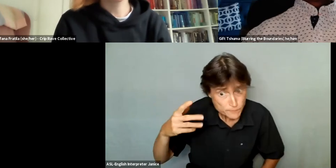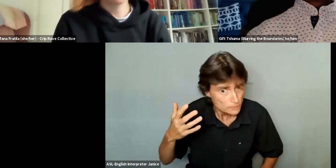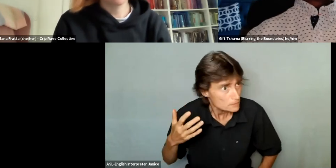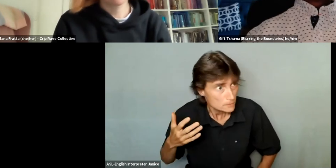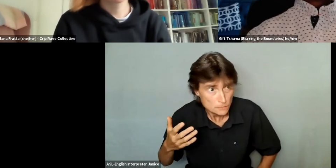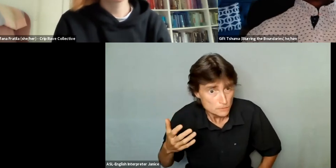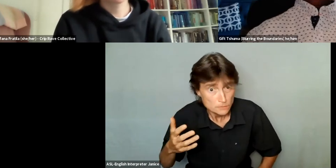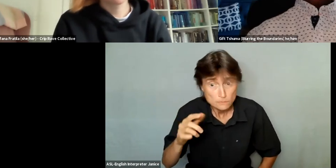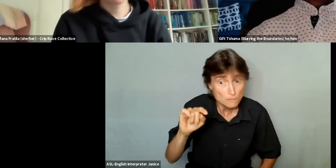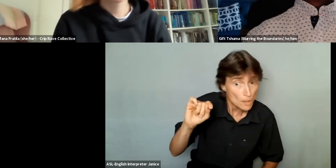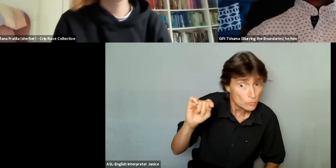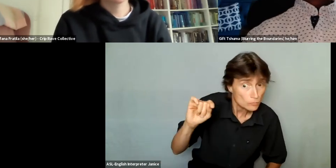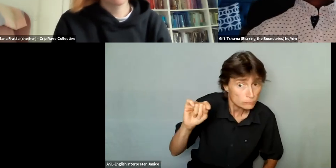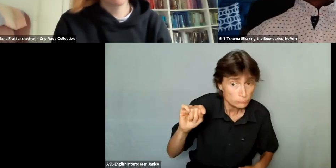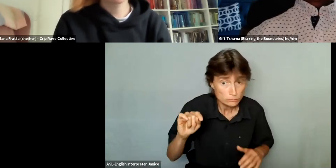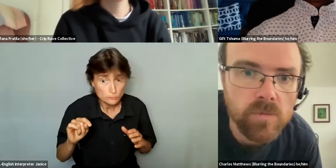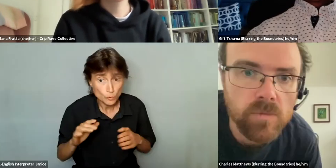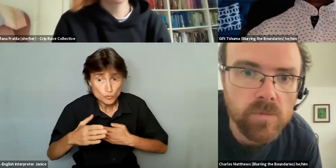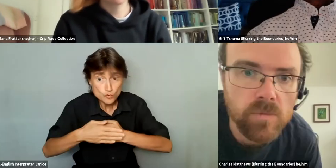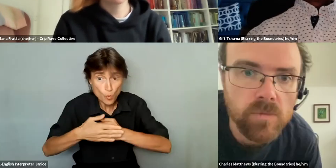or large? Are they accessible?